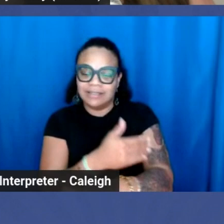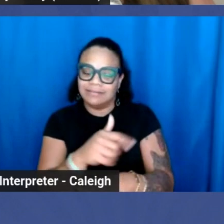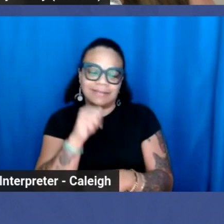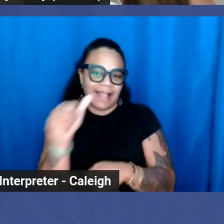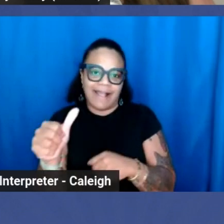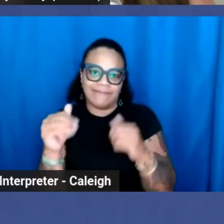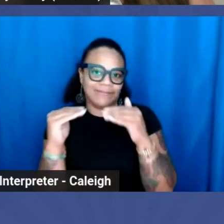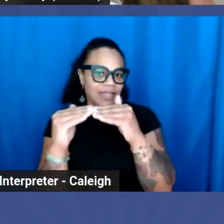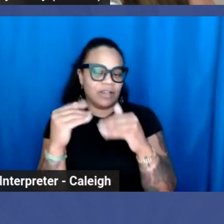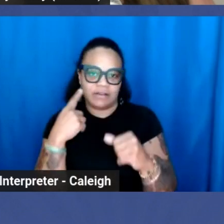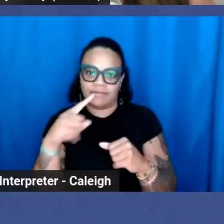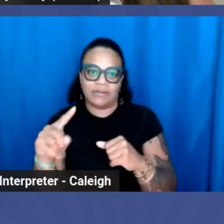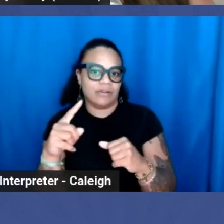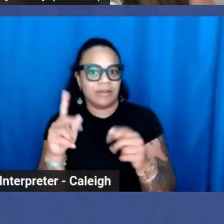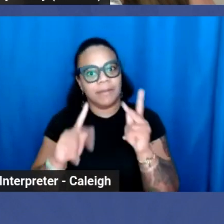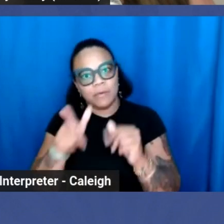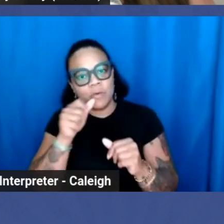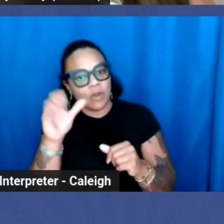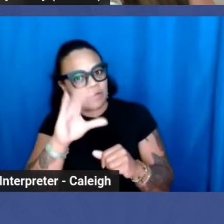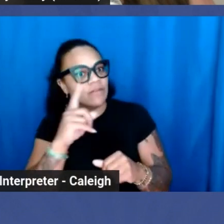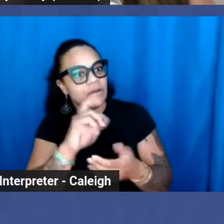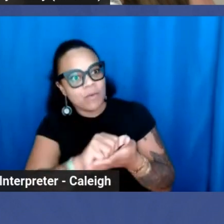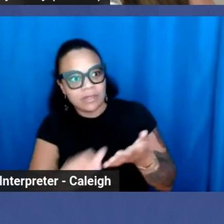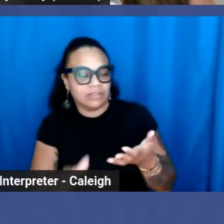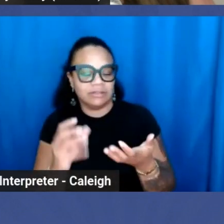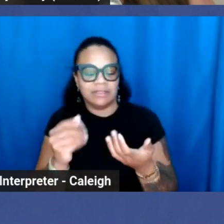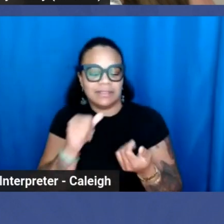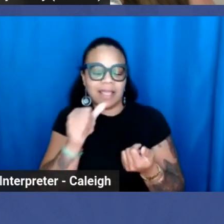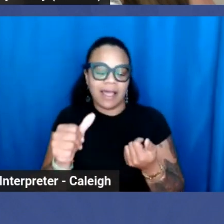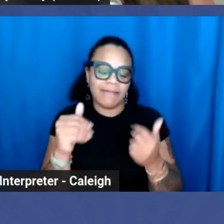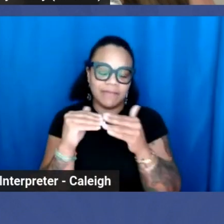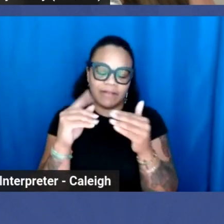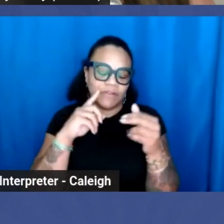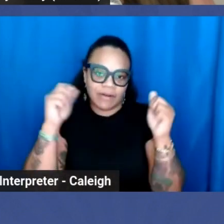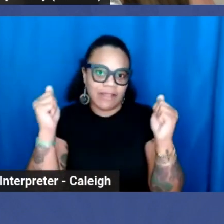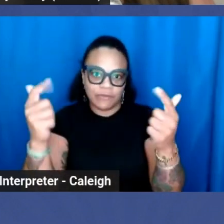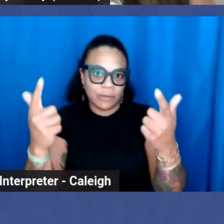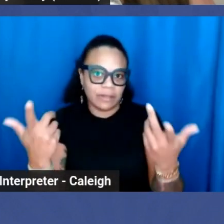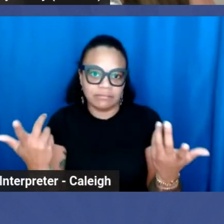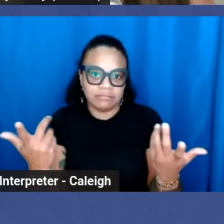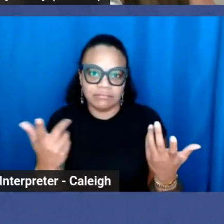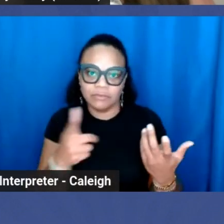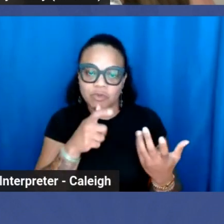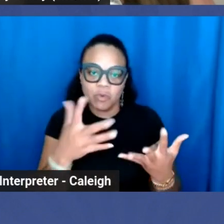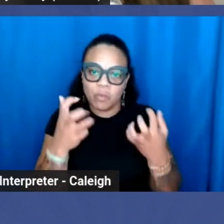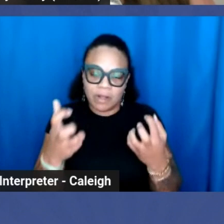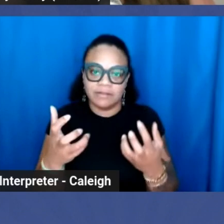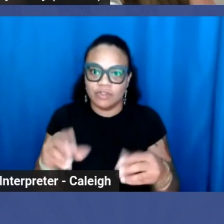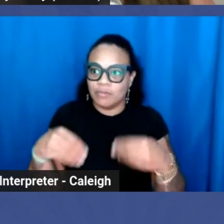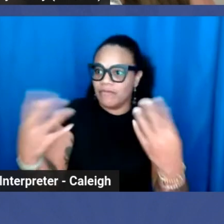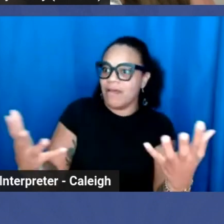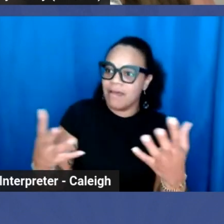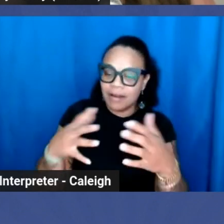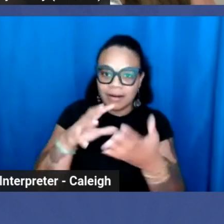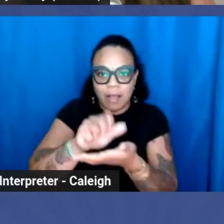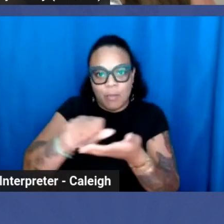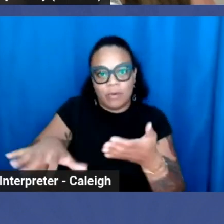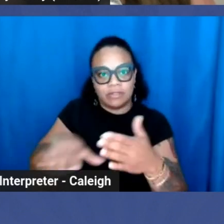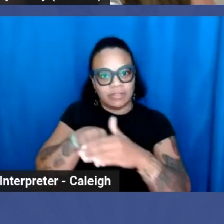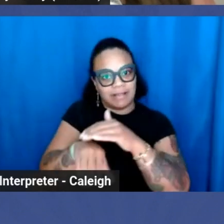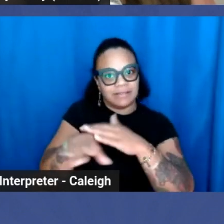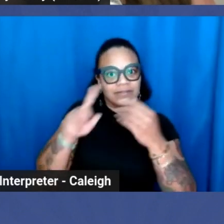for the abortion seekers and for just everyone who wants to bring abortion access to the mainstream also.